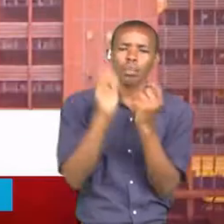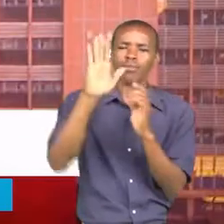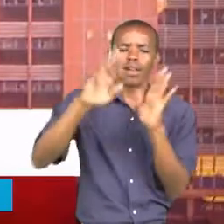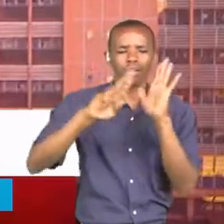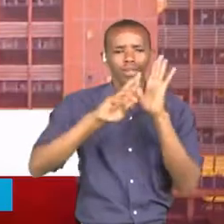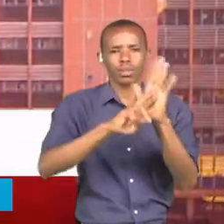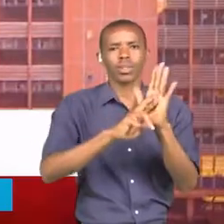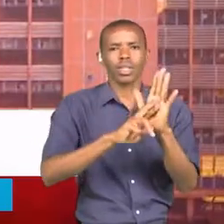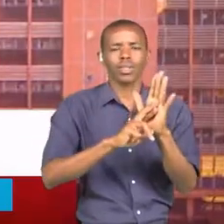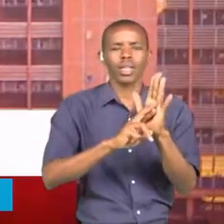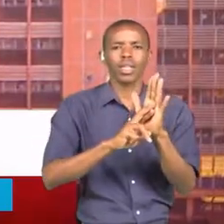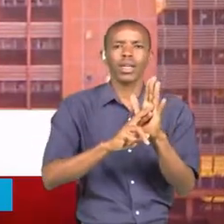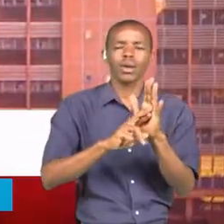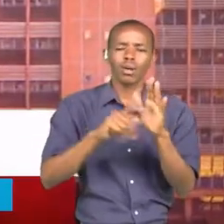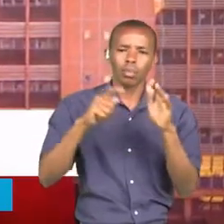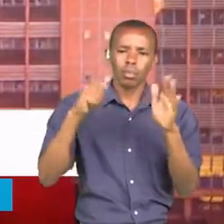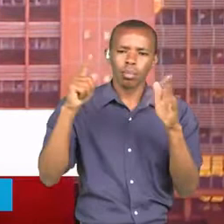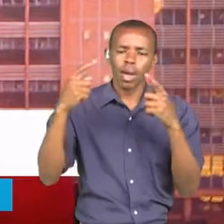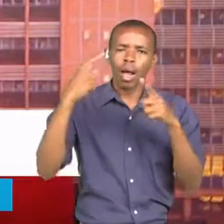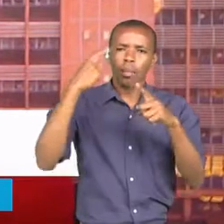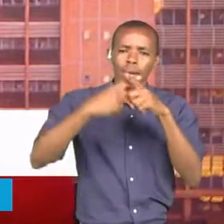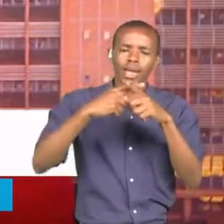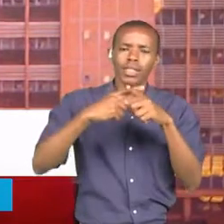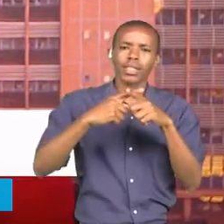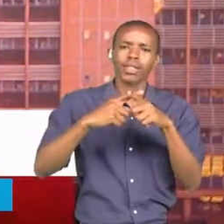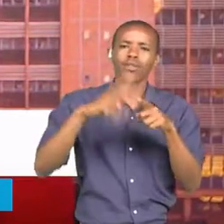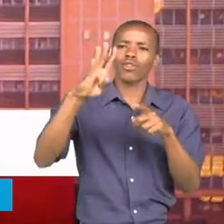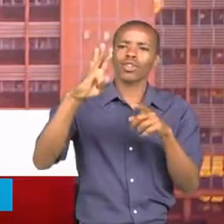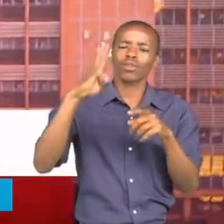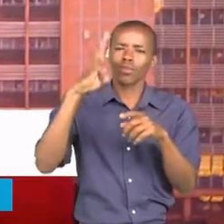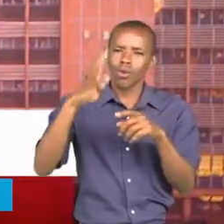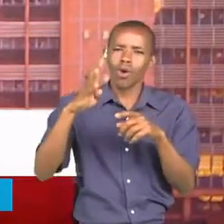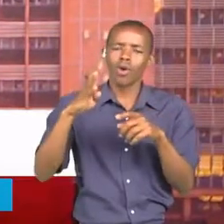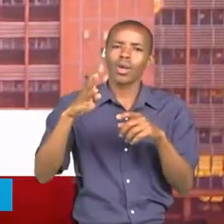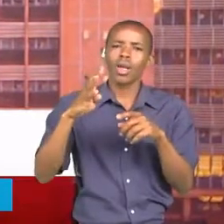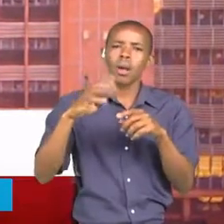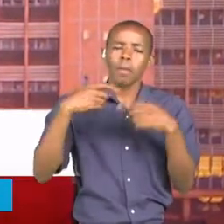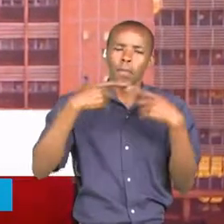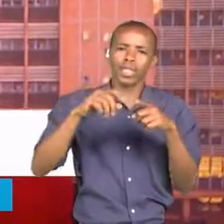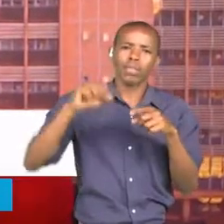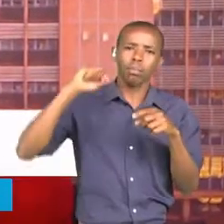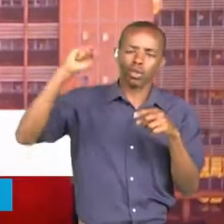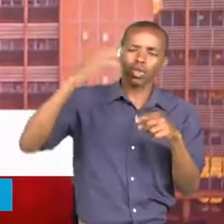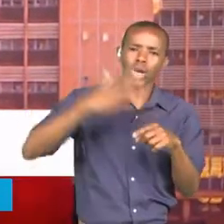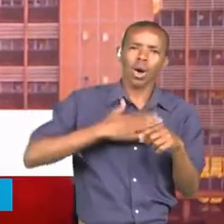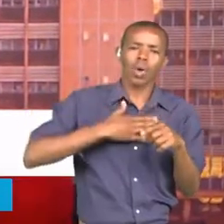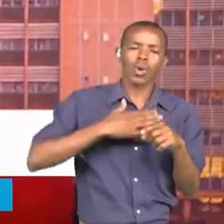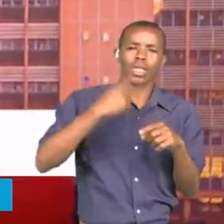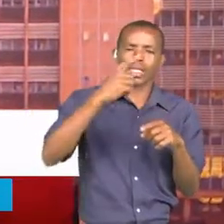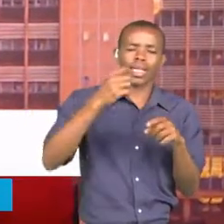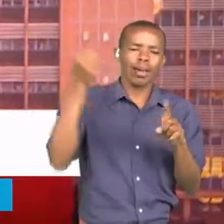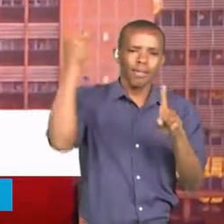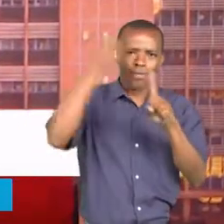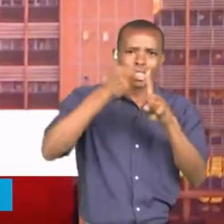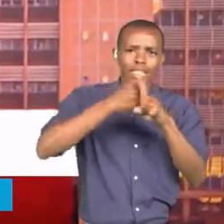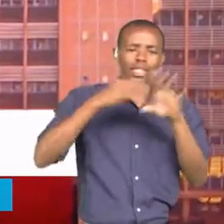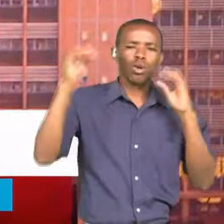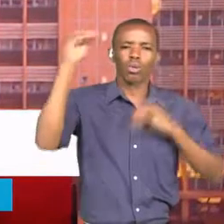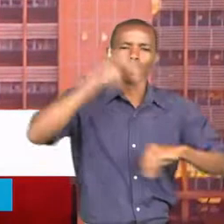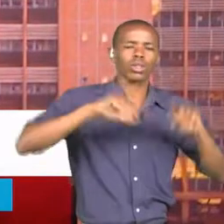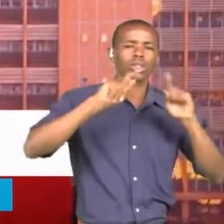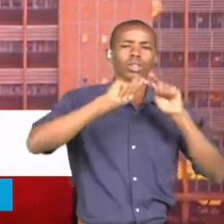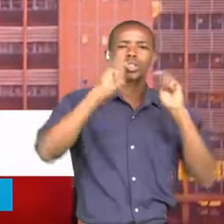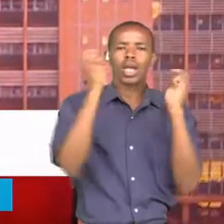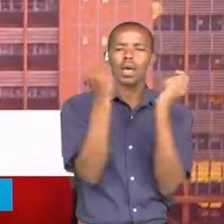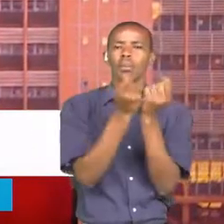there, plus the 44th one, which was added the other day. But our politicians will tell us the fight against corruption is tribal, and